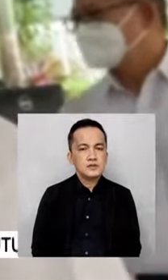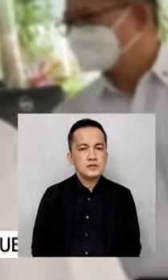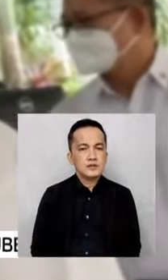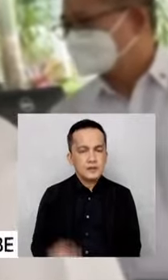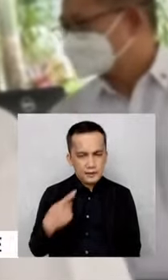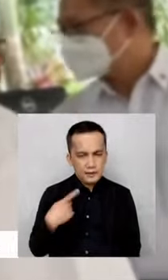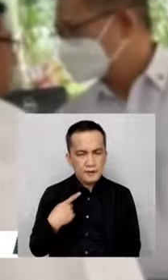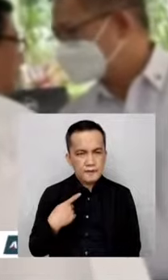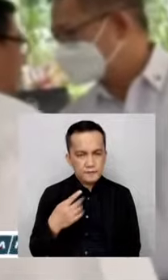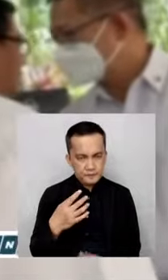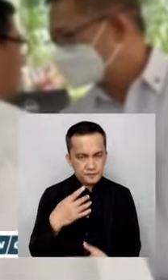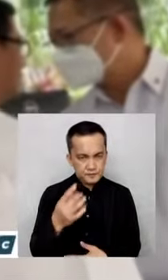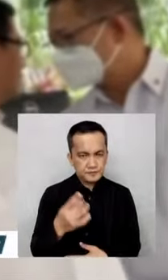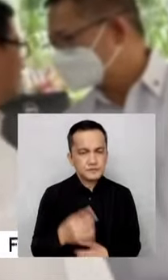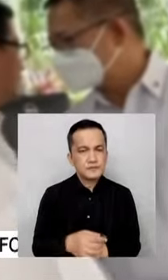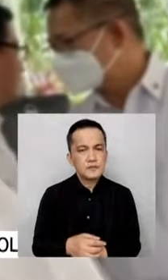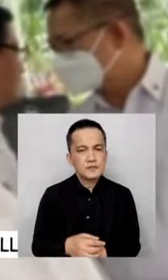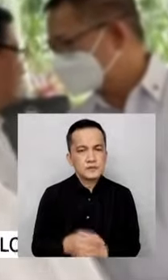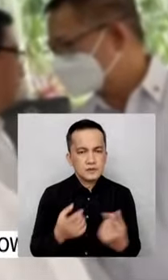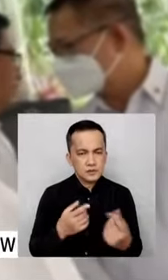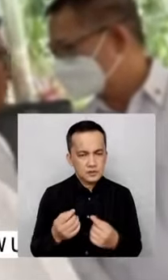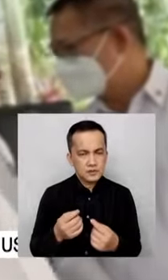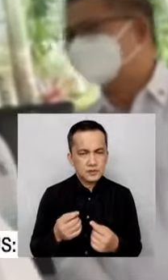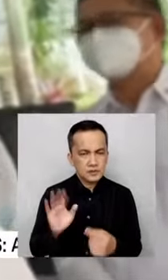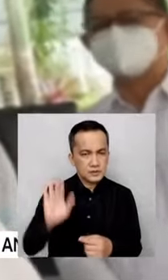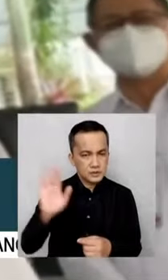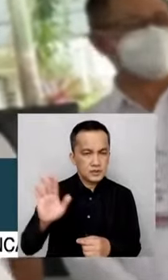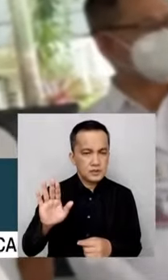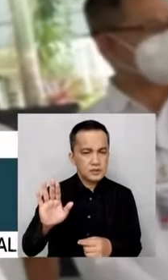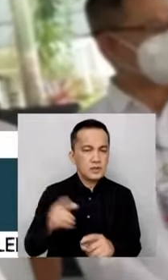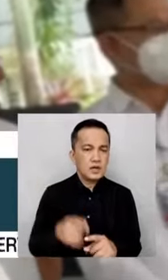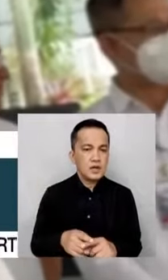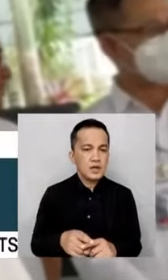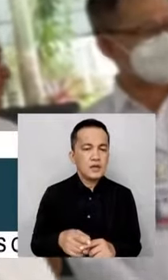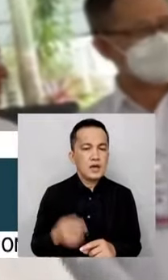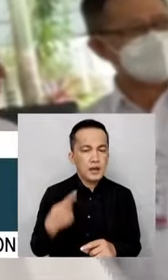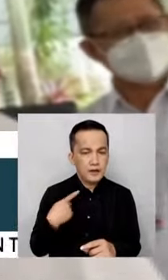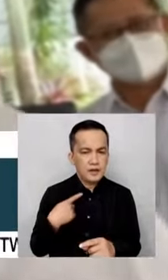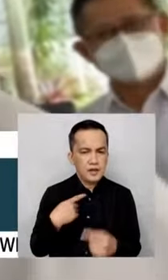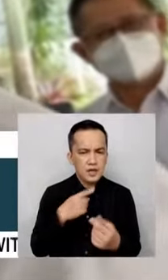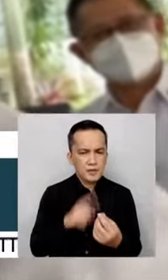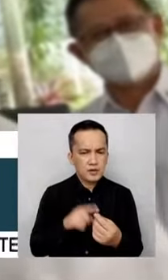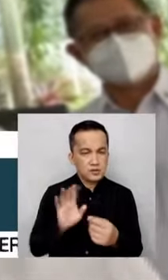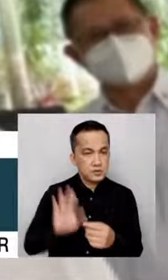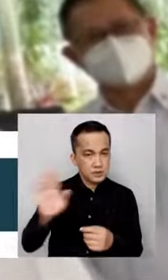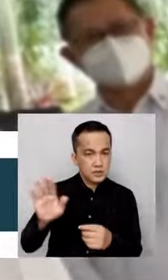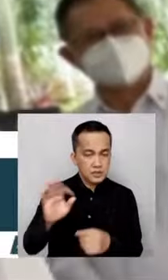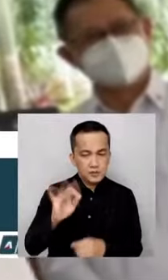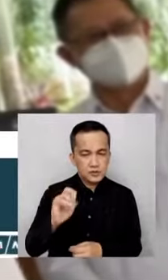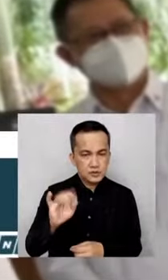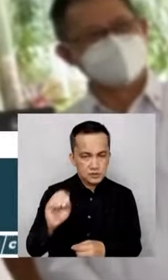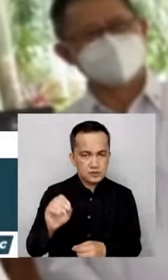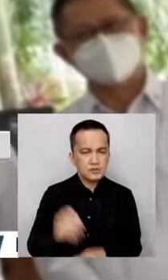yung very officer like na ginawa ni Chair Faustino na very high regards to him.